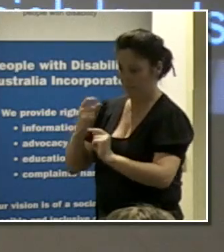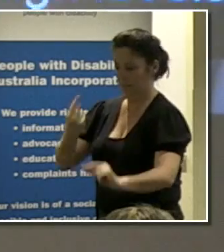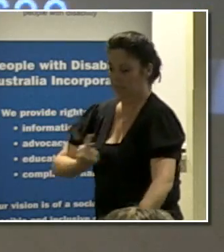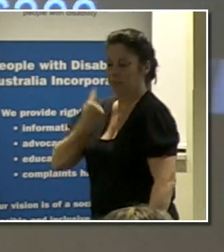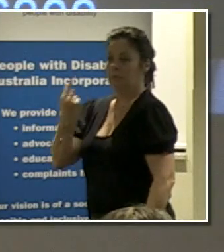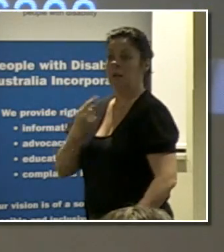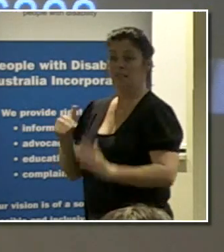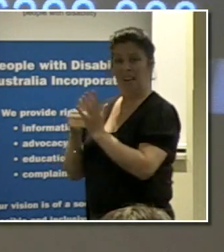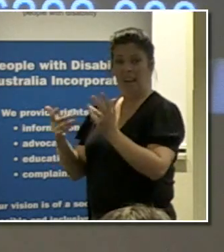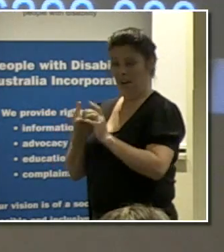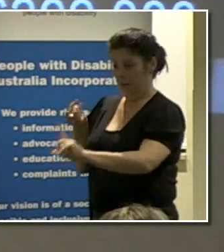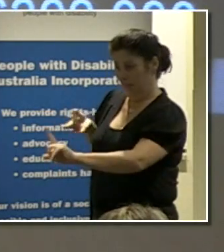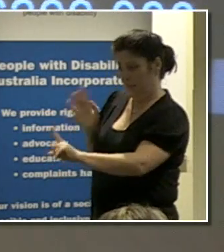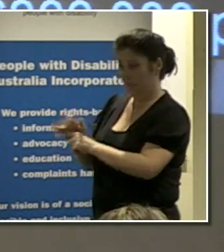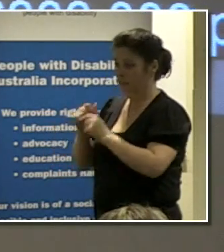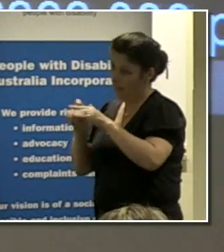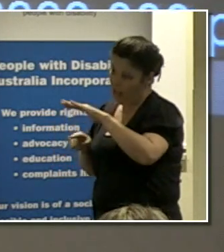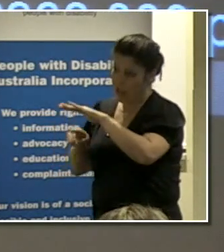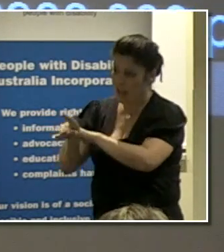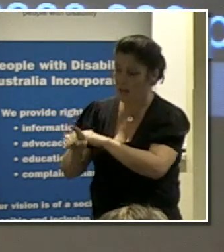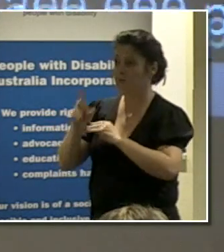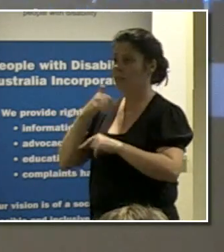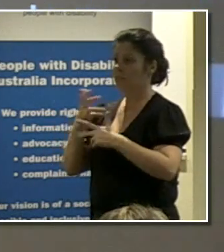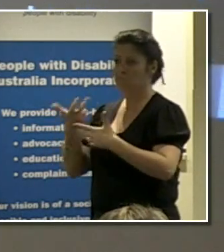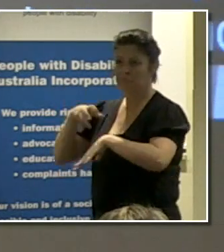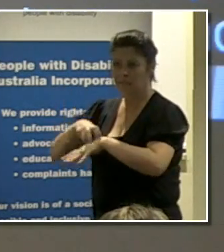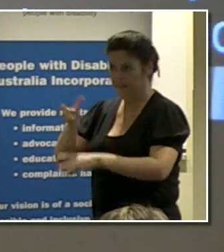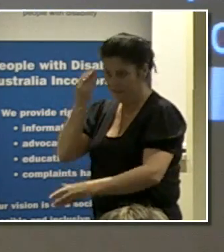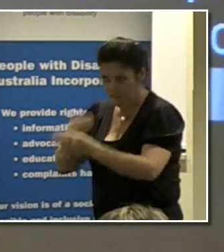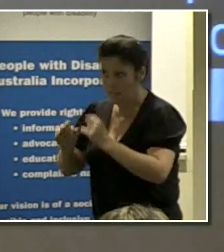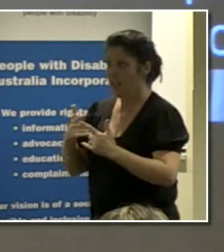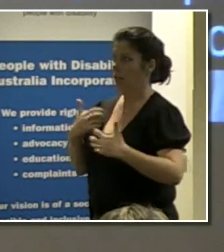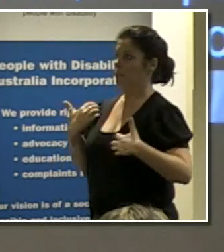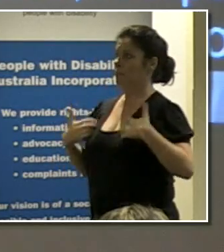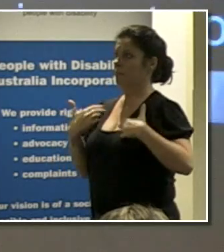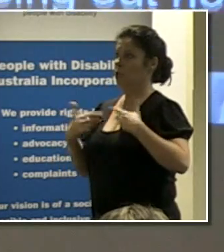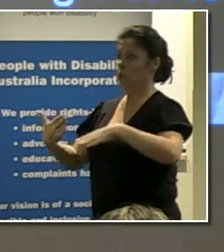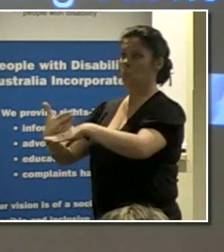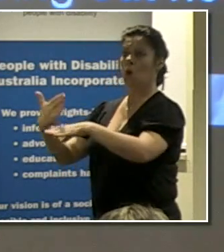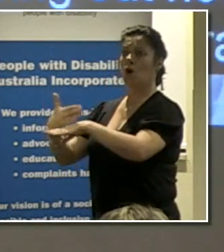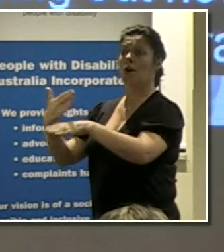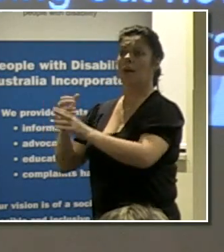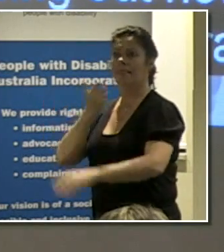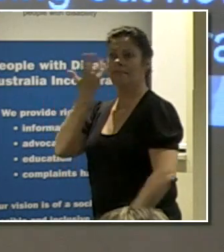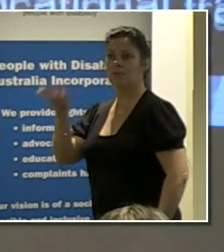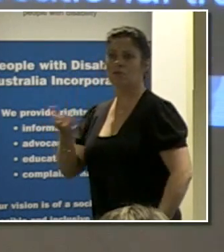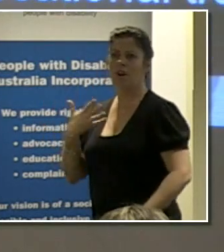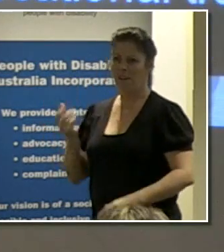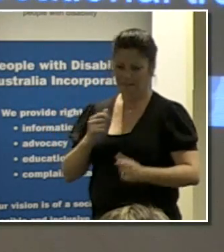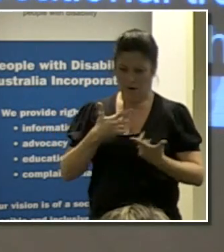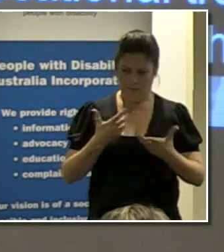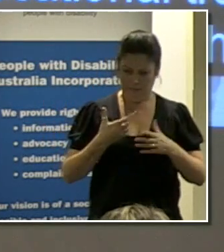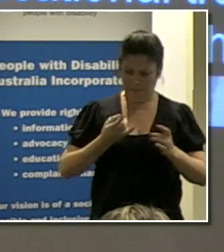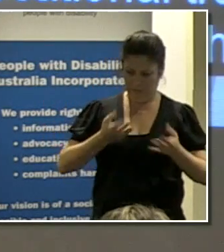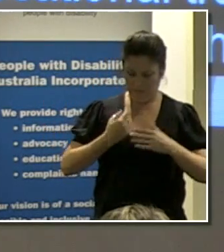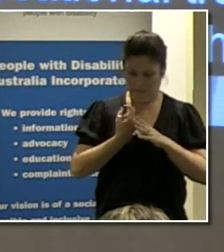going out and he's doing vocational training and he's heading towards the workforce in the future. So I often have